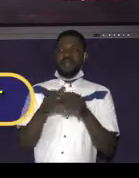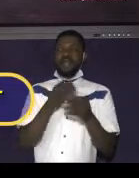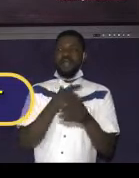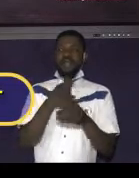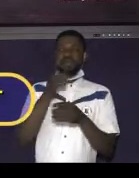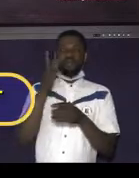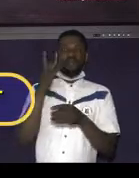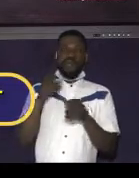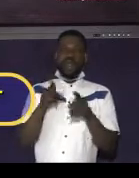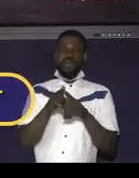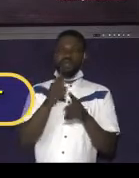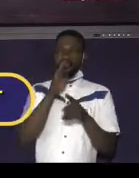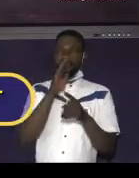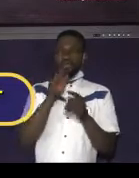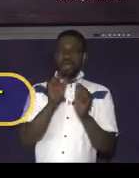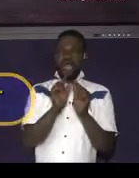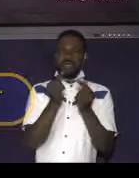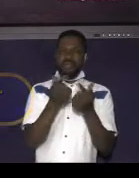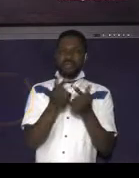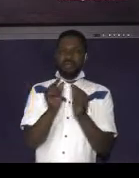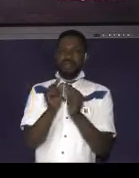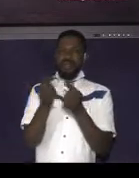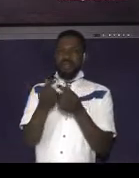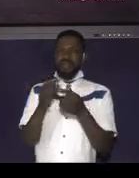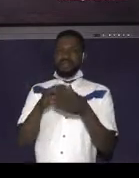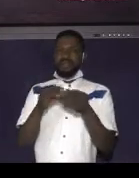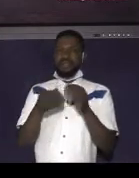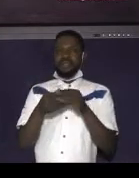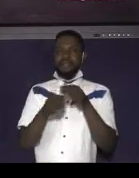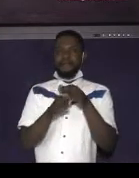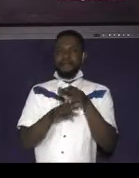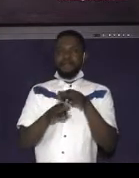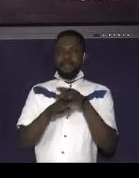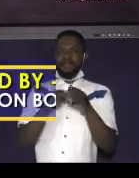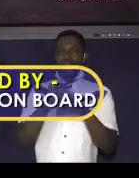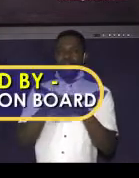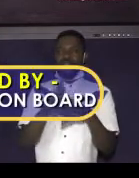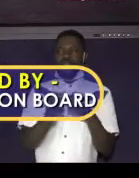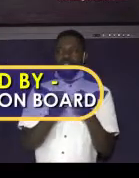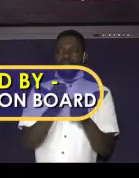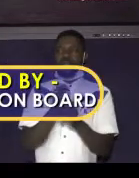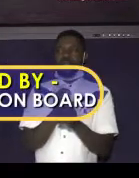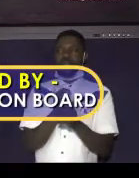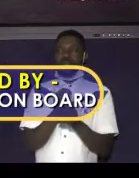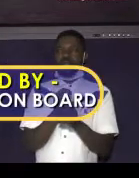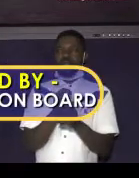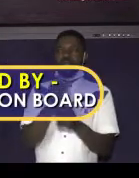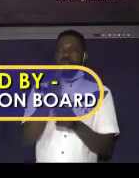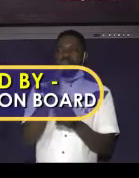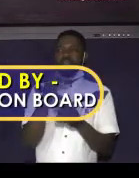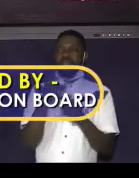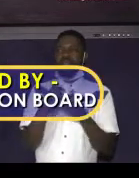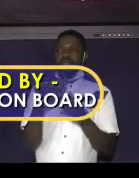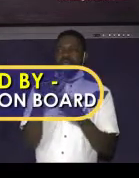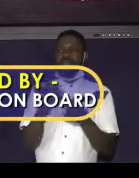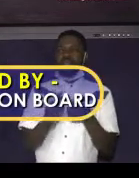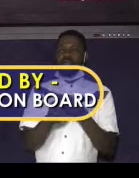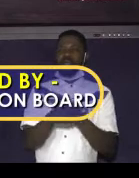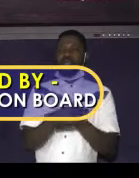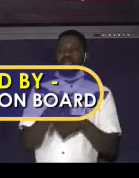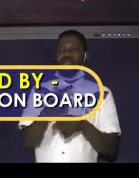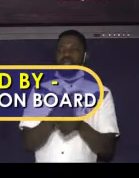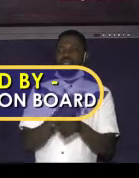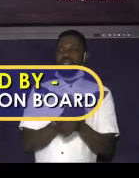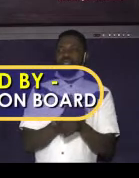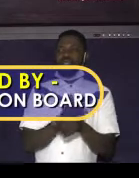should also be able to categorize sentences based on types. By the end of today's